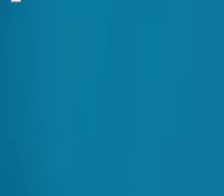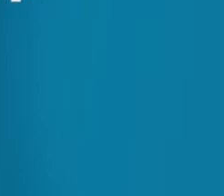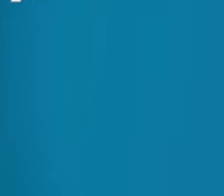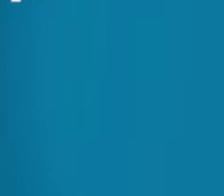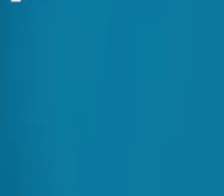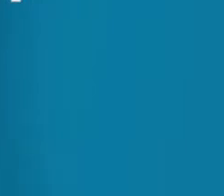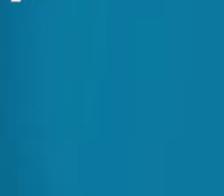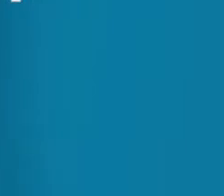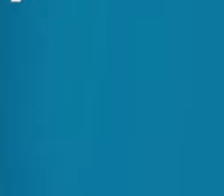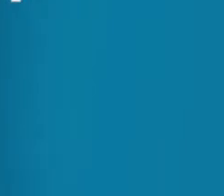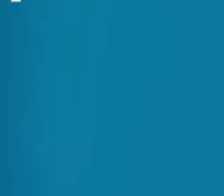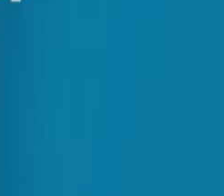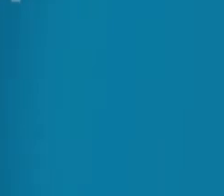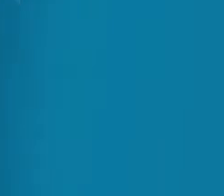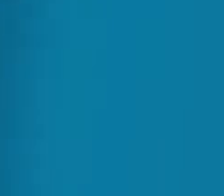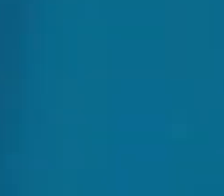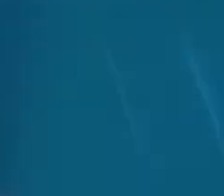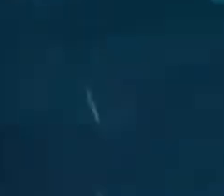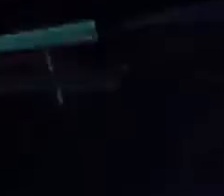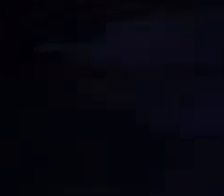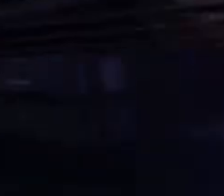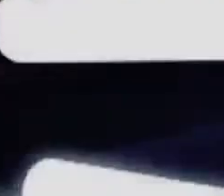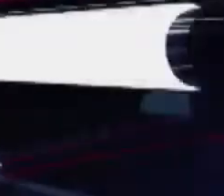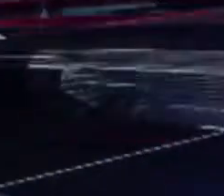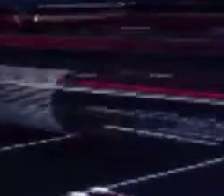Terms and conditions apply.